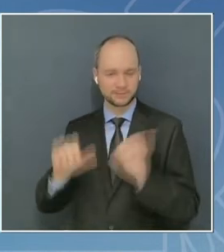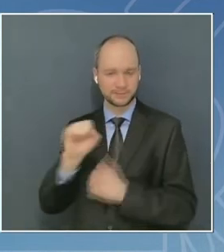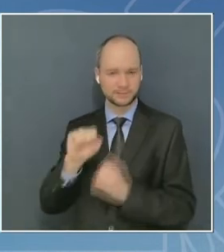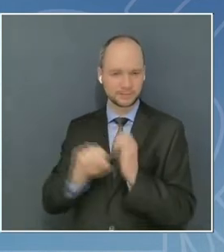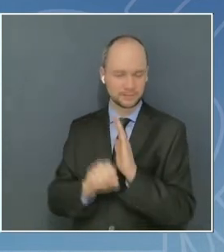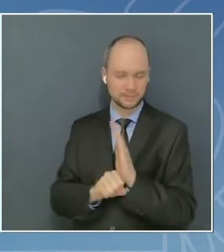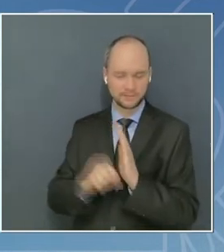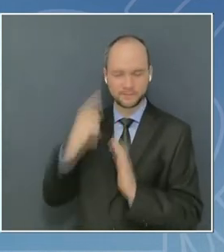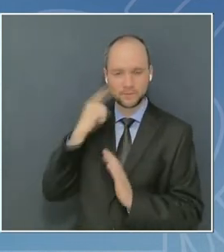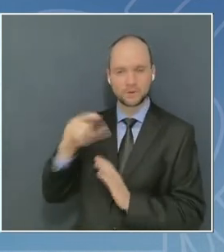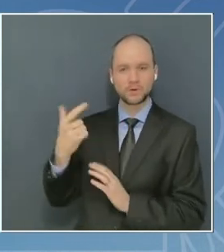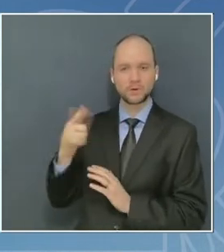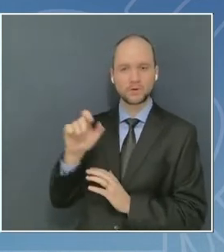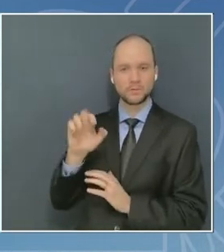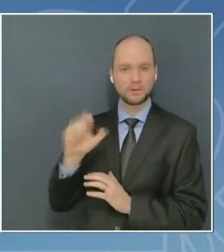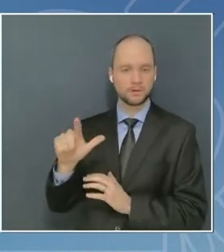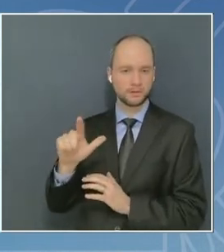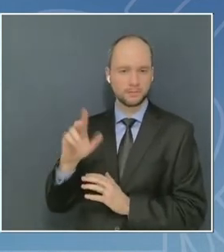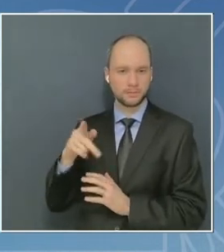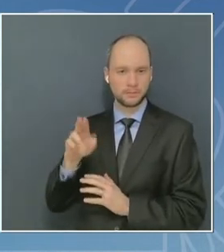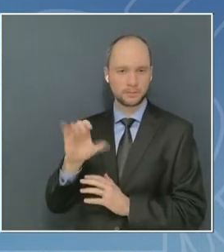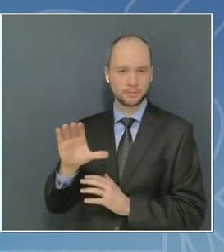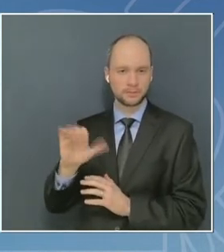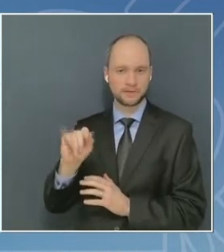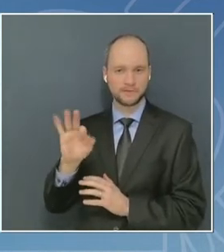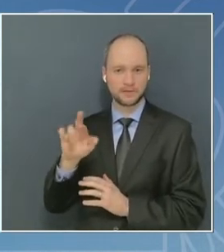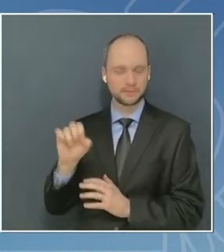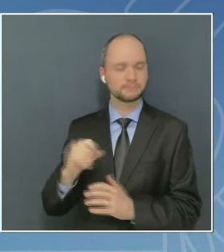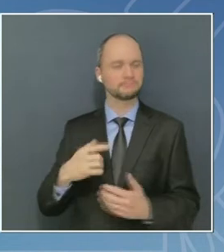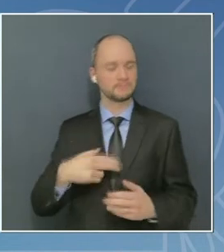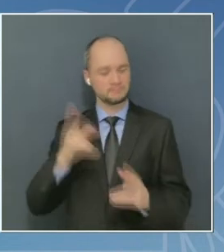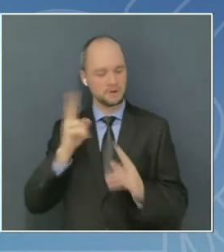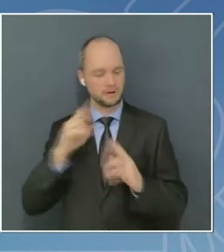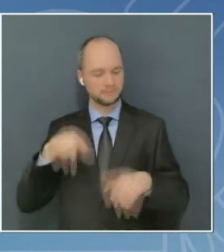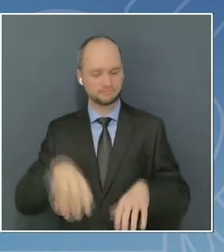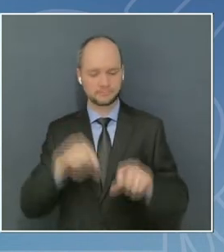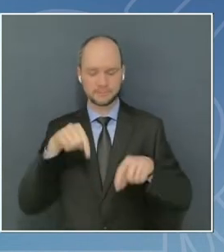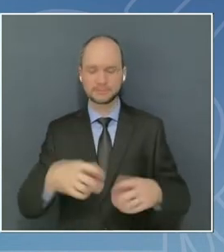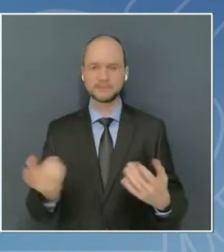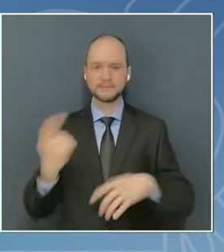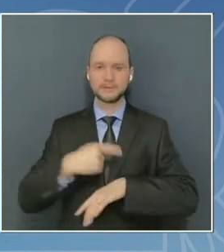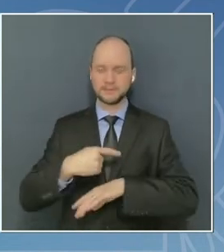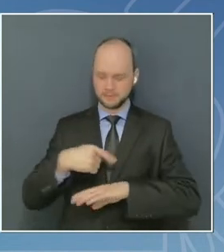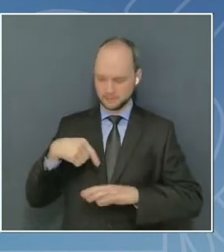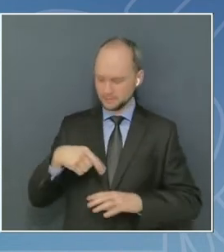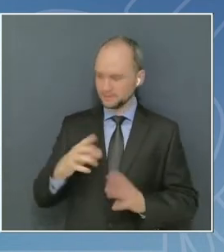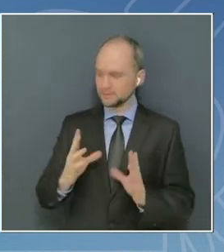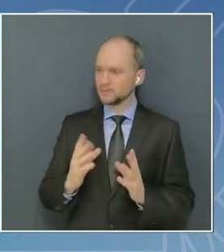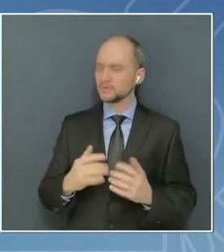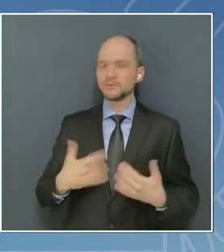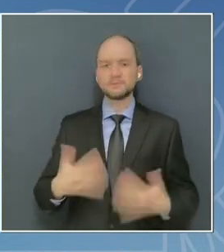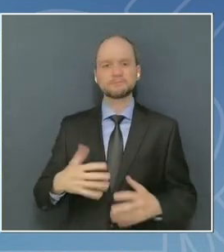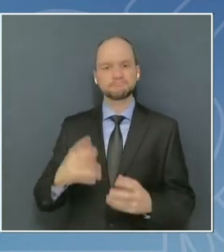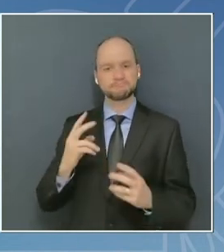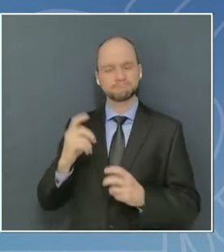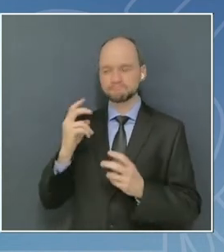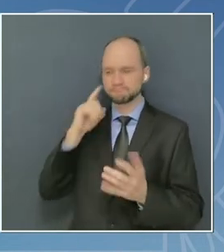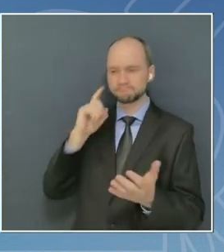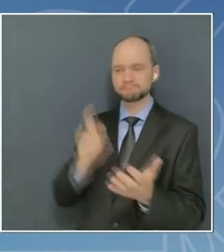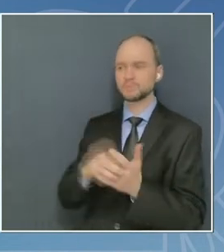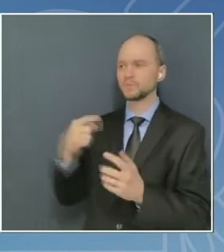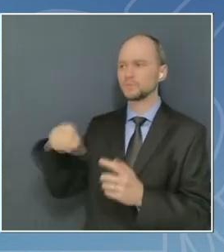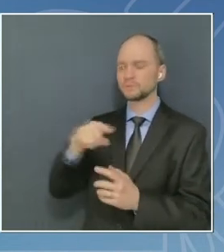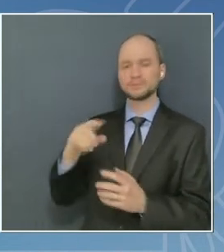to moderate this important and timely event today to celebrate the contributions of Americans of Southeast Asian heritage to the